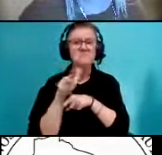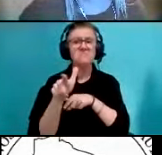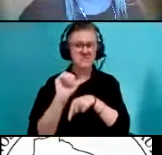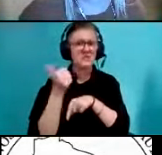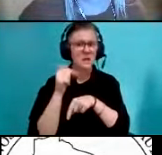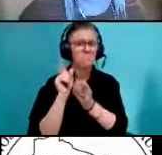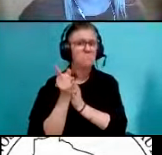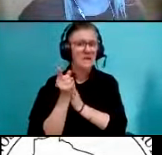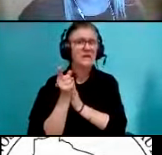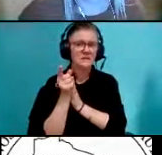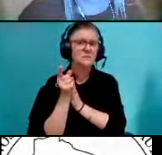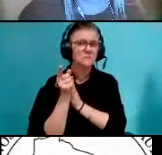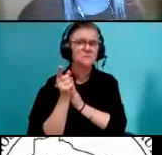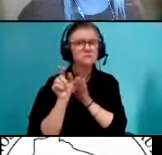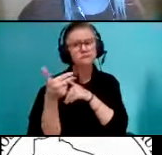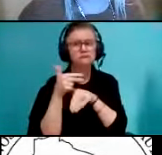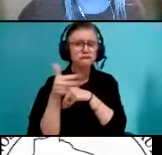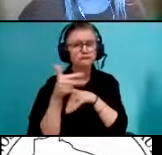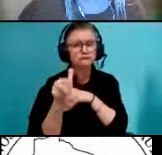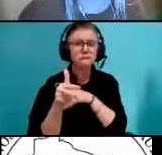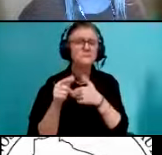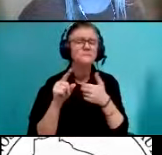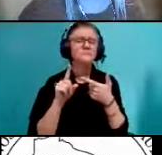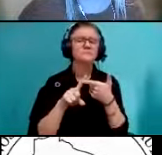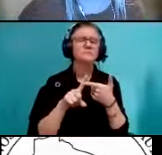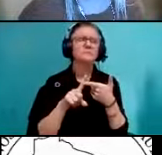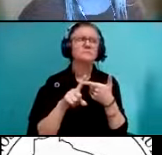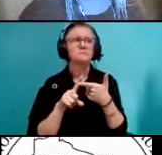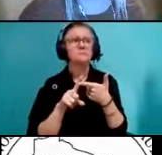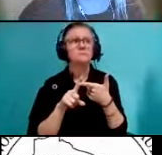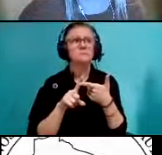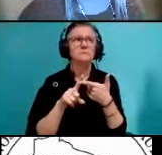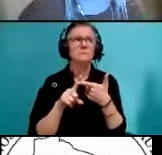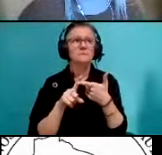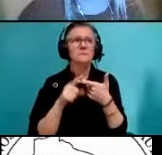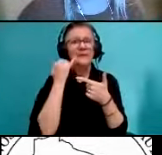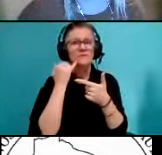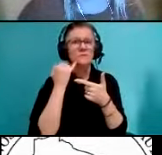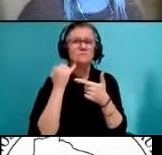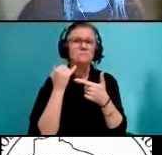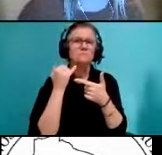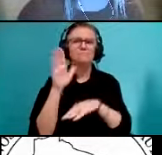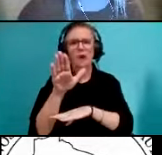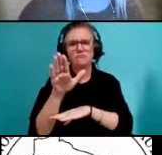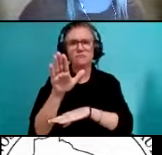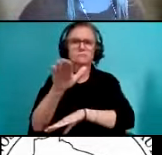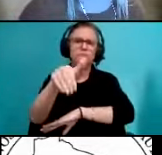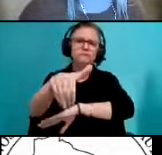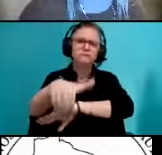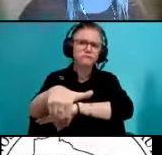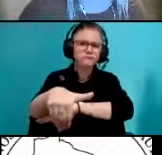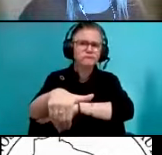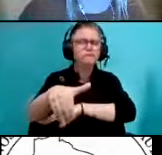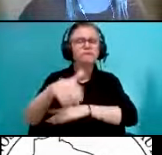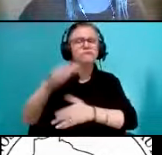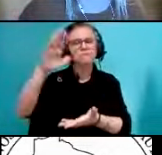frequency. So the bus would come every 10 minutes or so. And then, as it gets, the ridership goes down, we